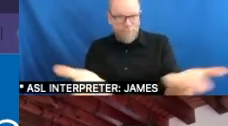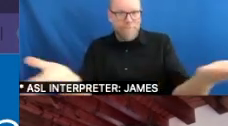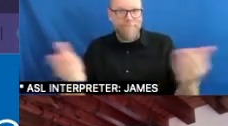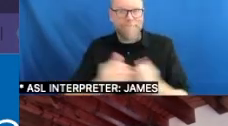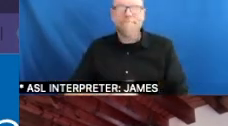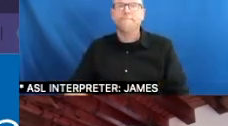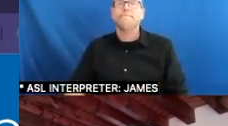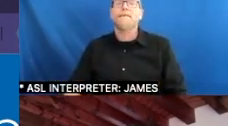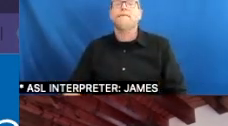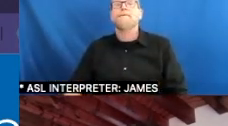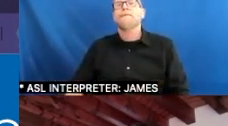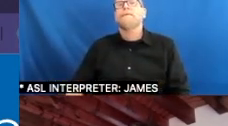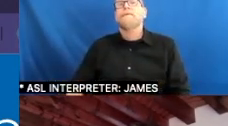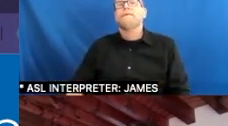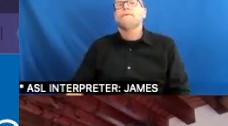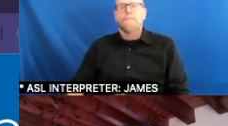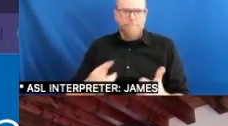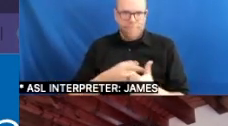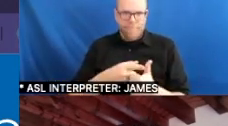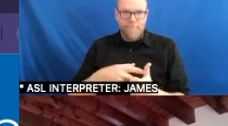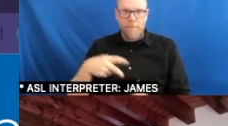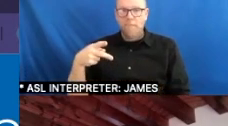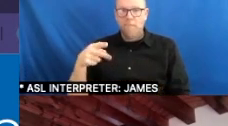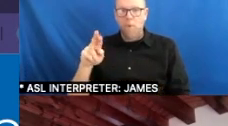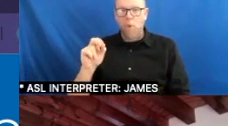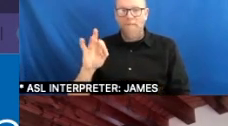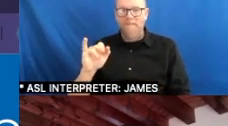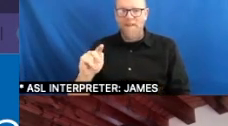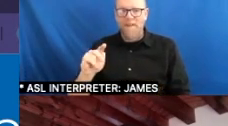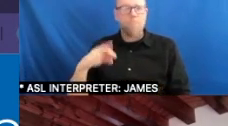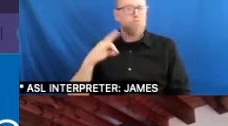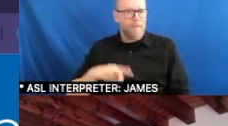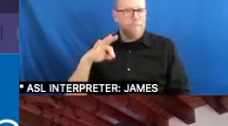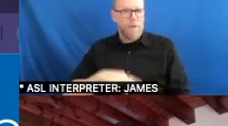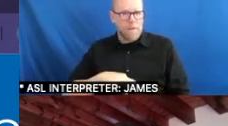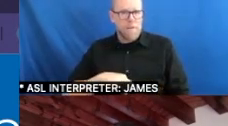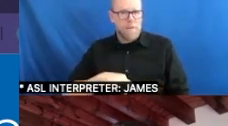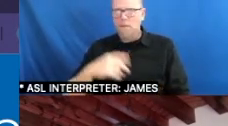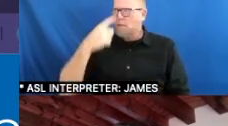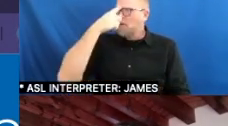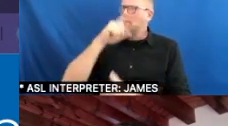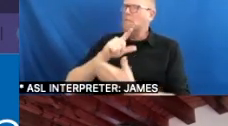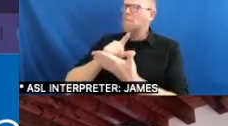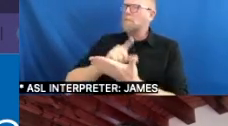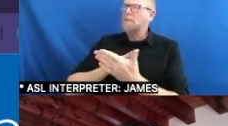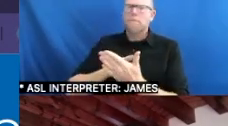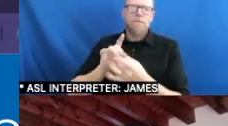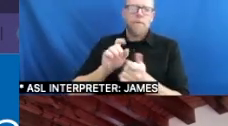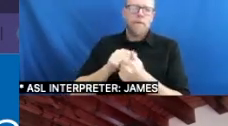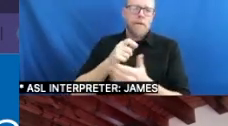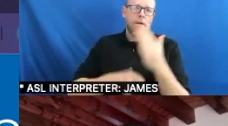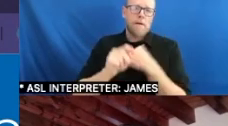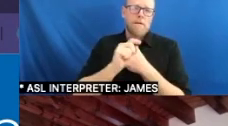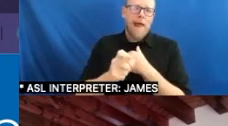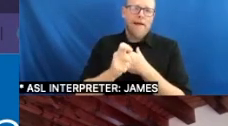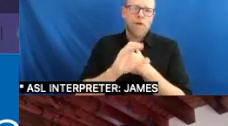So, profits. Profits, when we're thinking about it legally and in the tax code, is the net